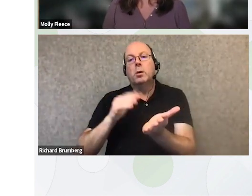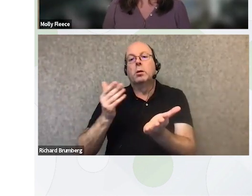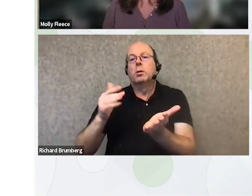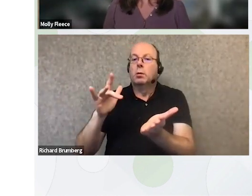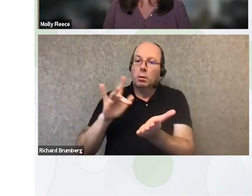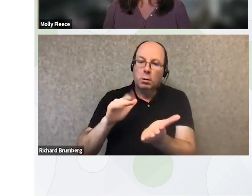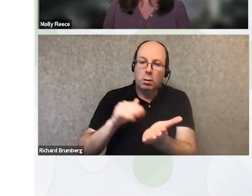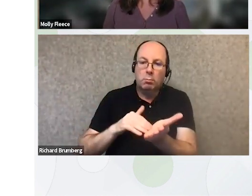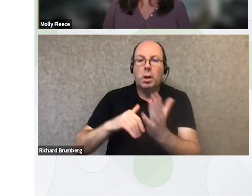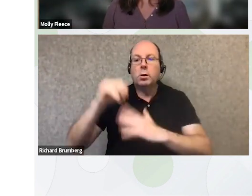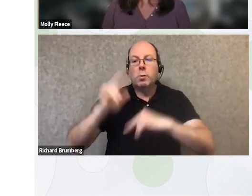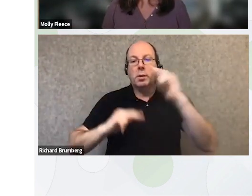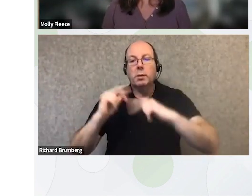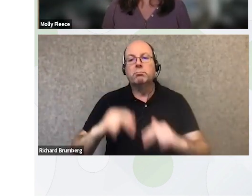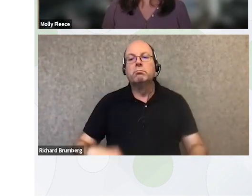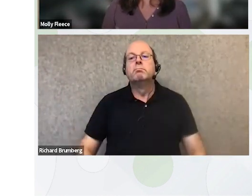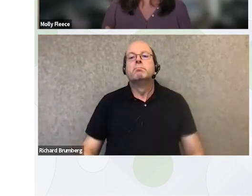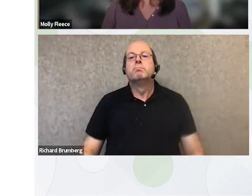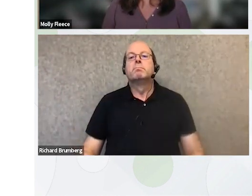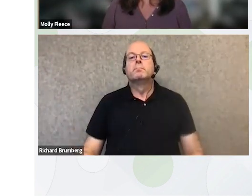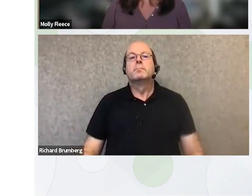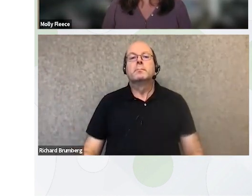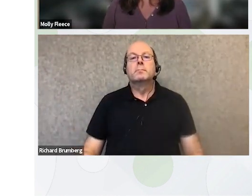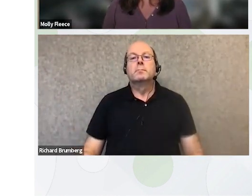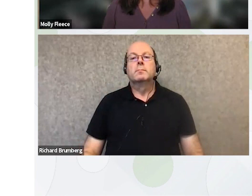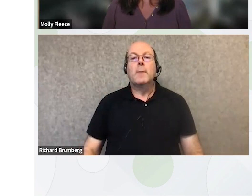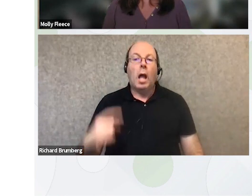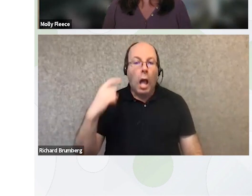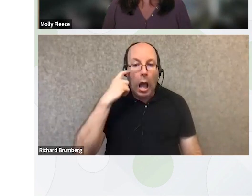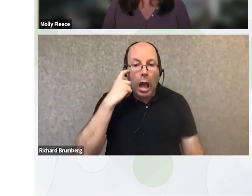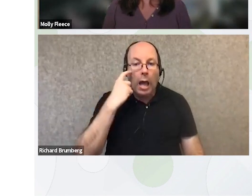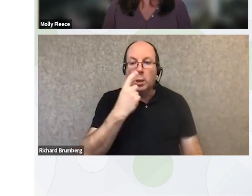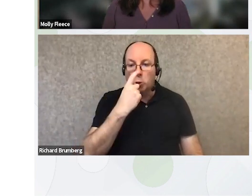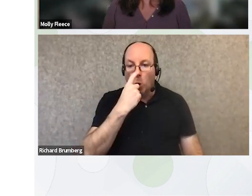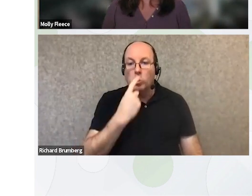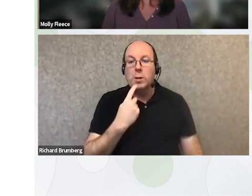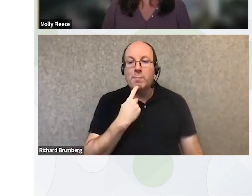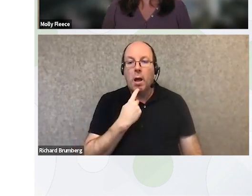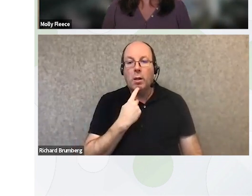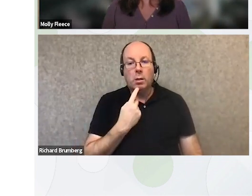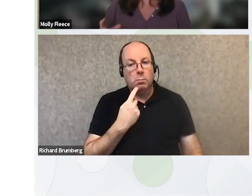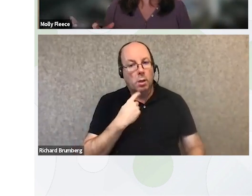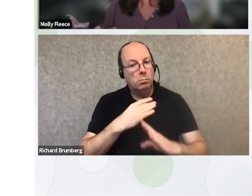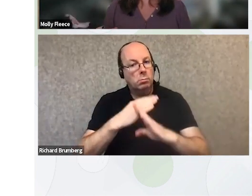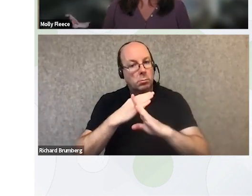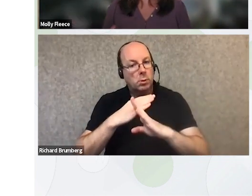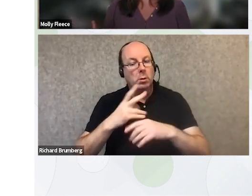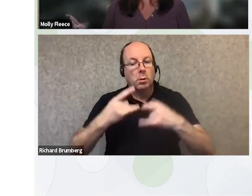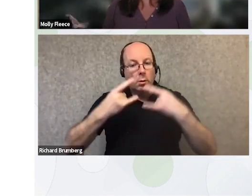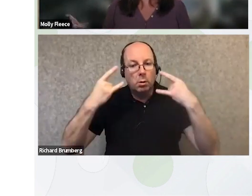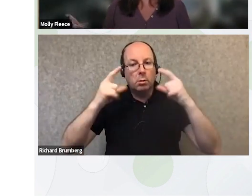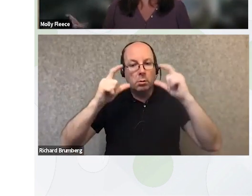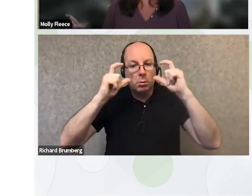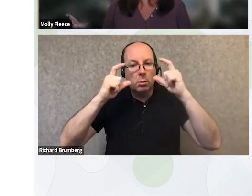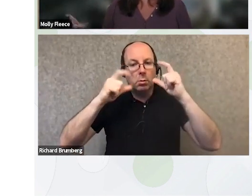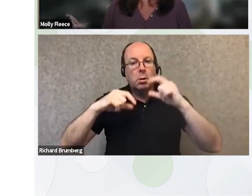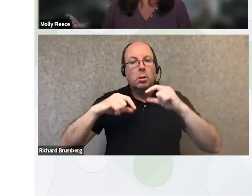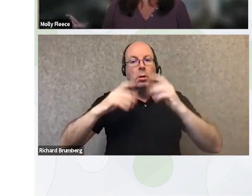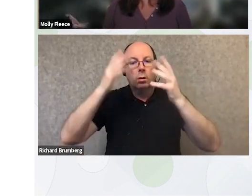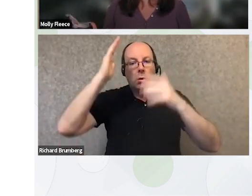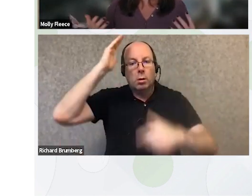explicitly named here, protection of the eyes, nose, and mouth by using a mask and/or eye protection or a face